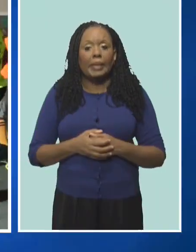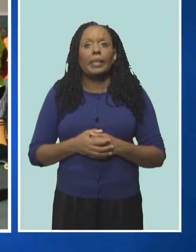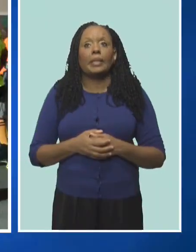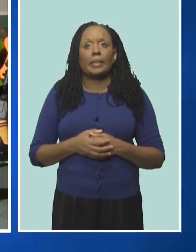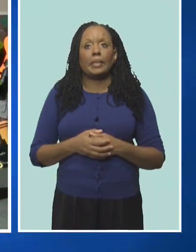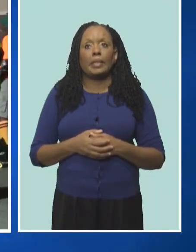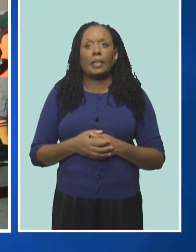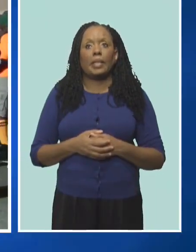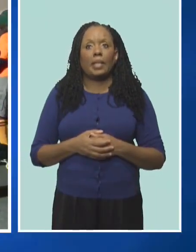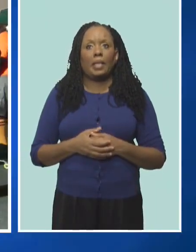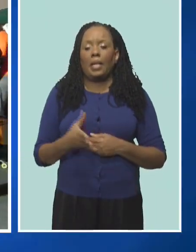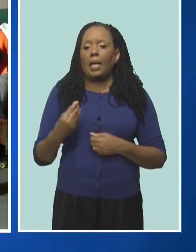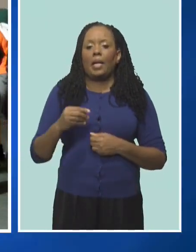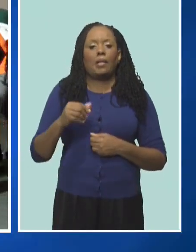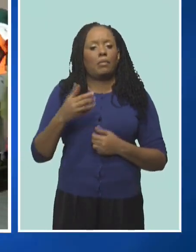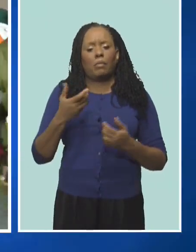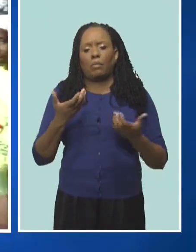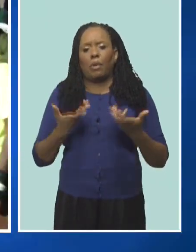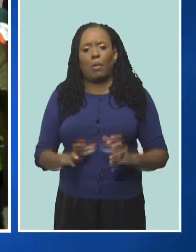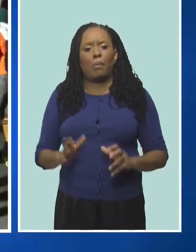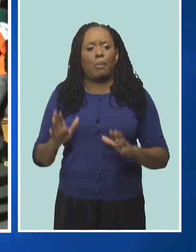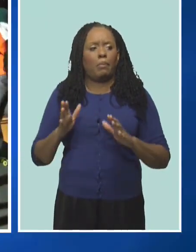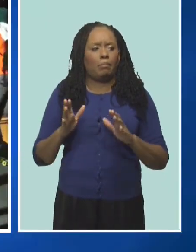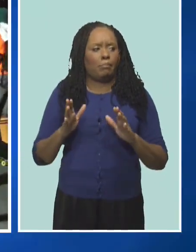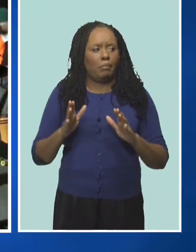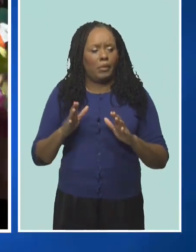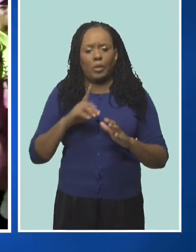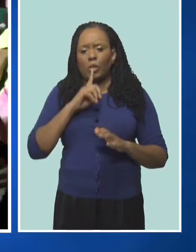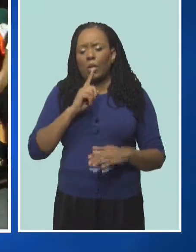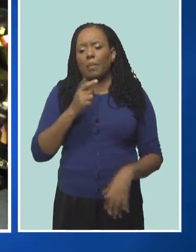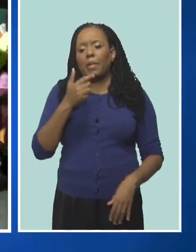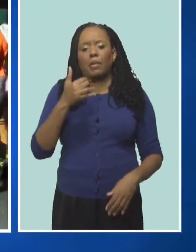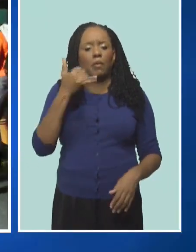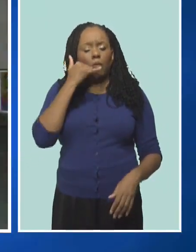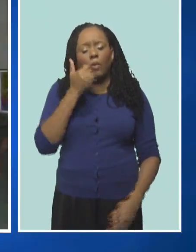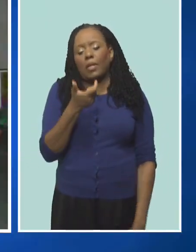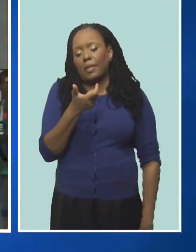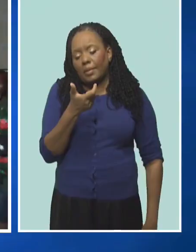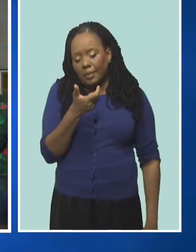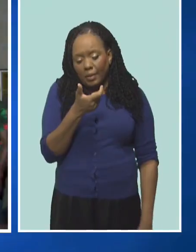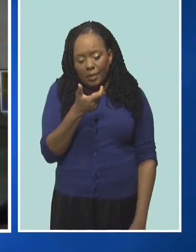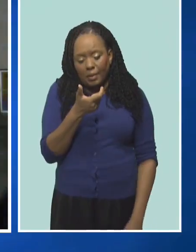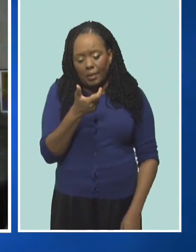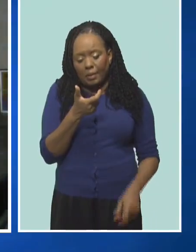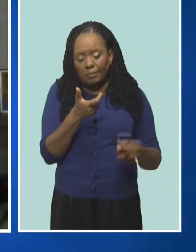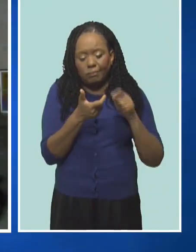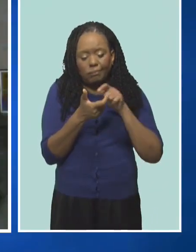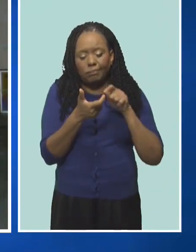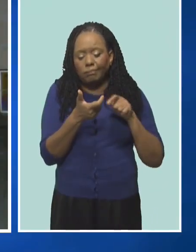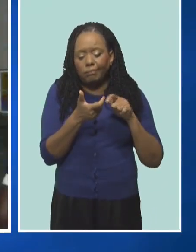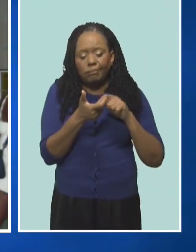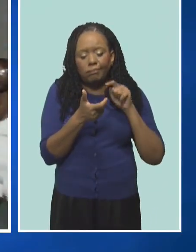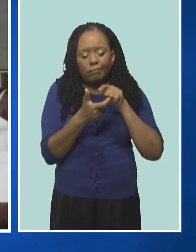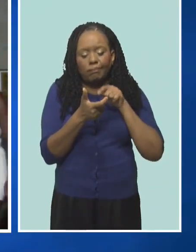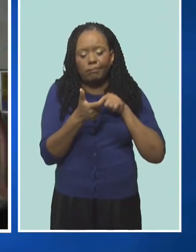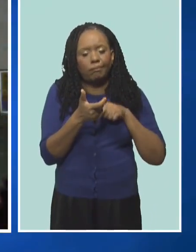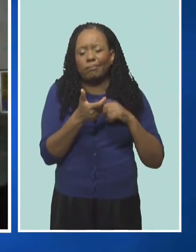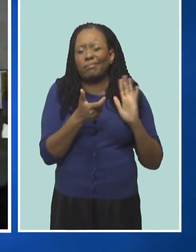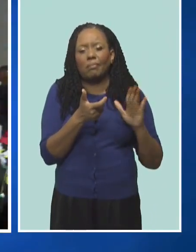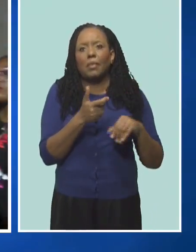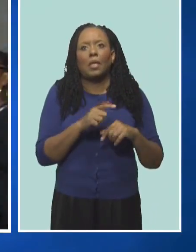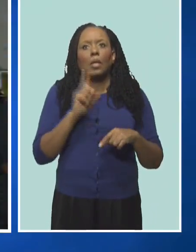cell phone. And what we just normally do, we just normally instill values when they come to our